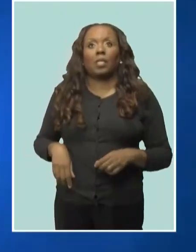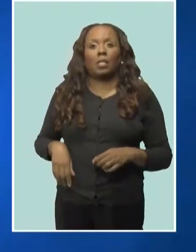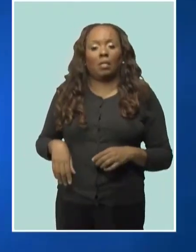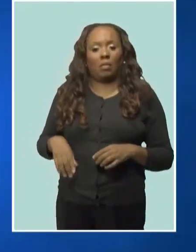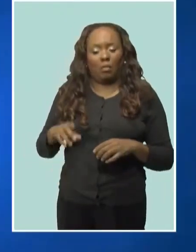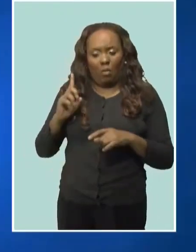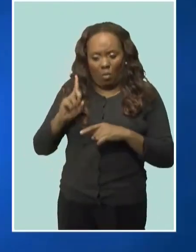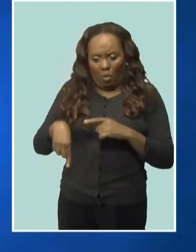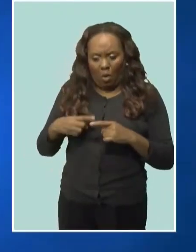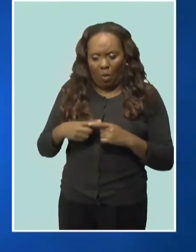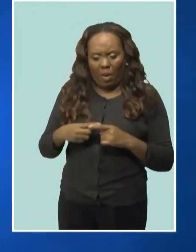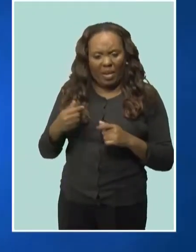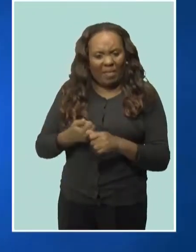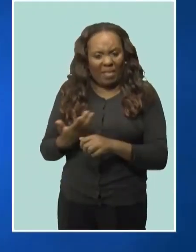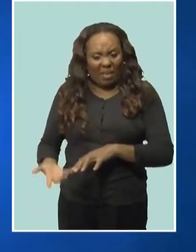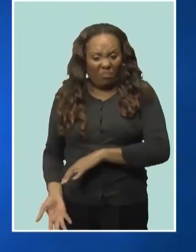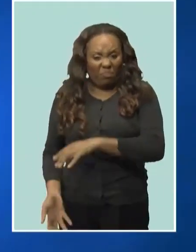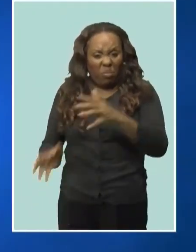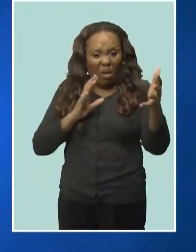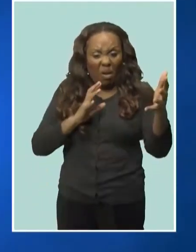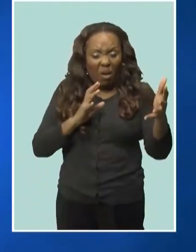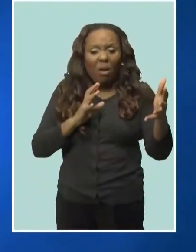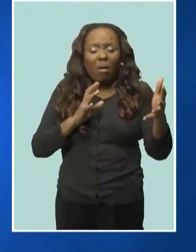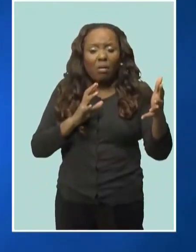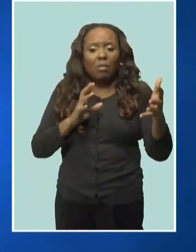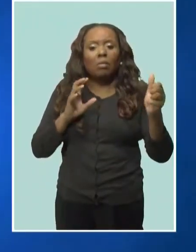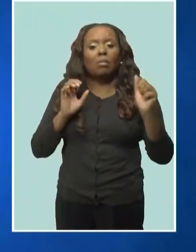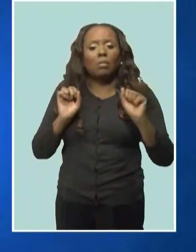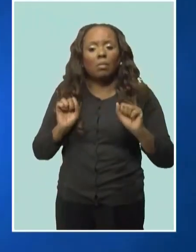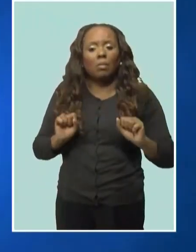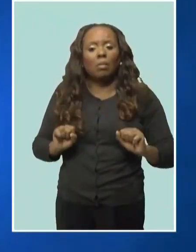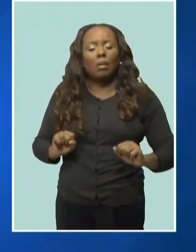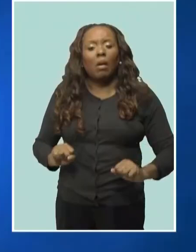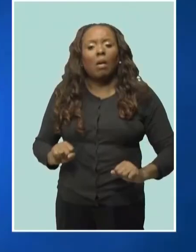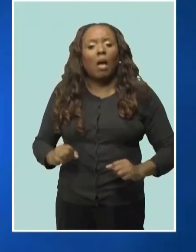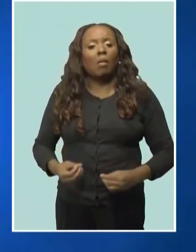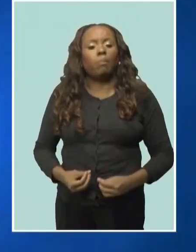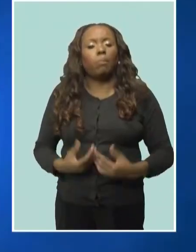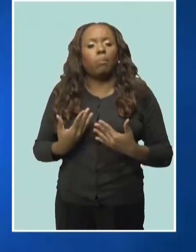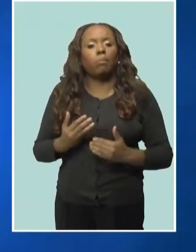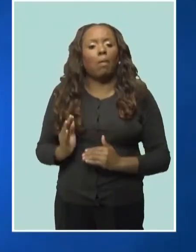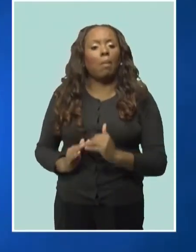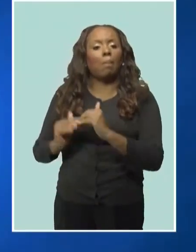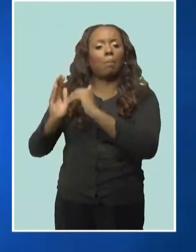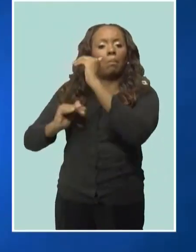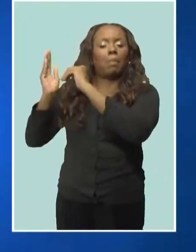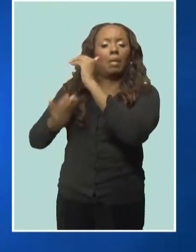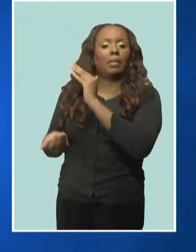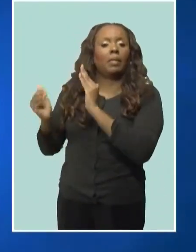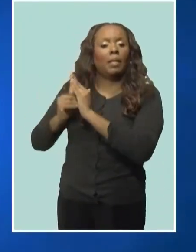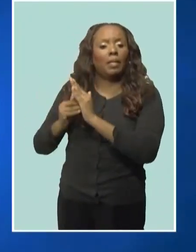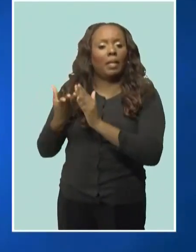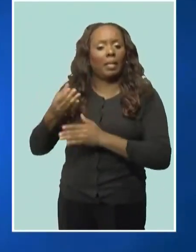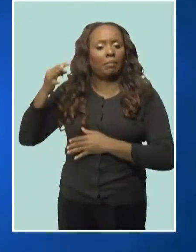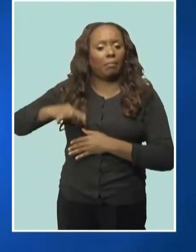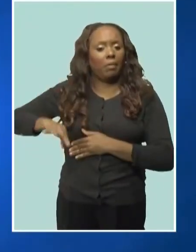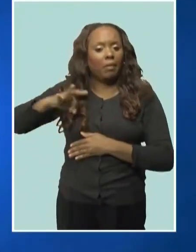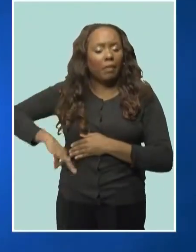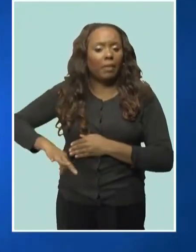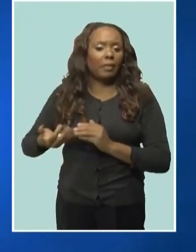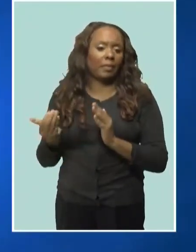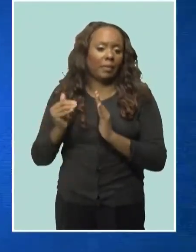ashes things that are good and that can bring benefits to ordinary people.